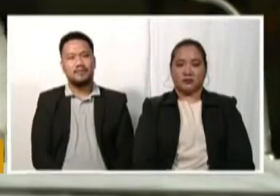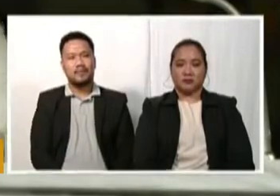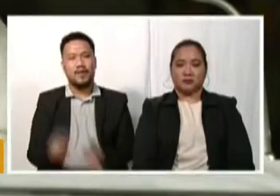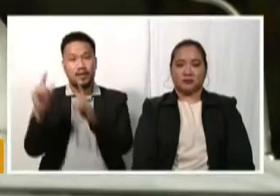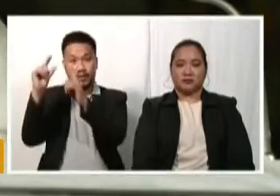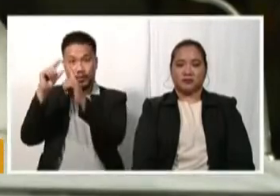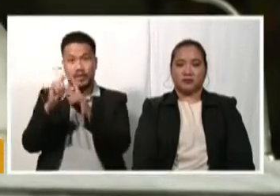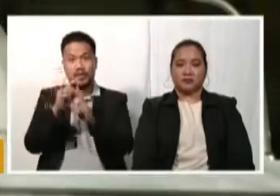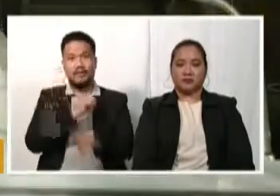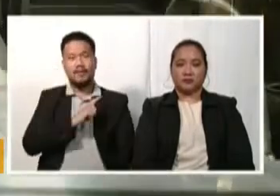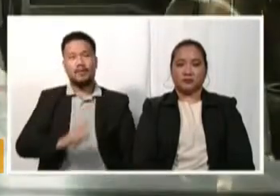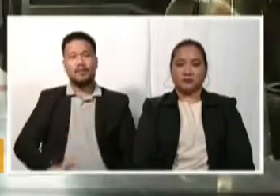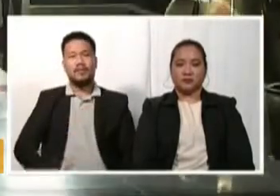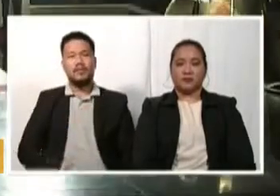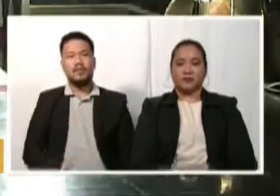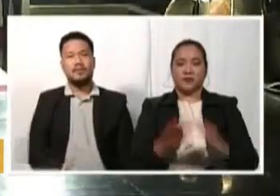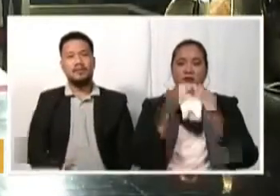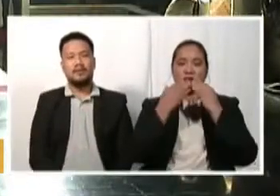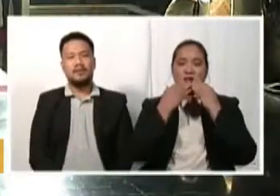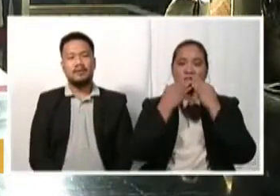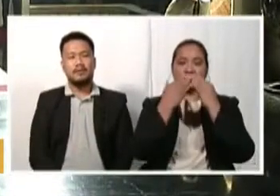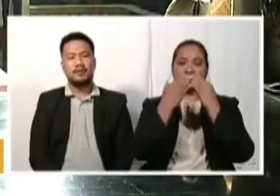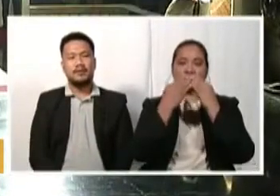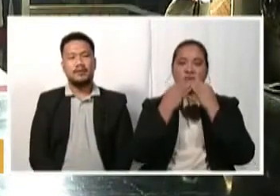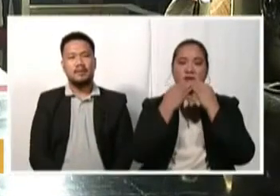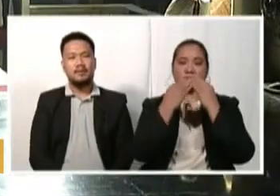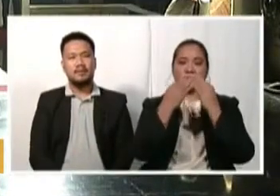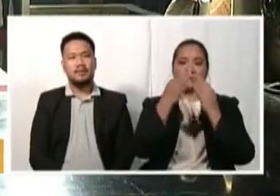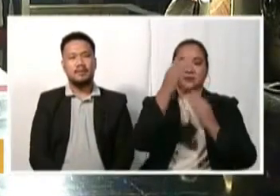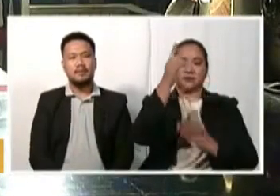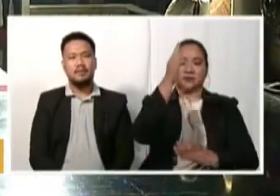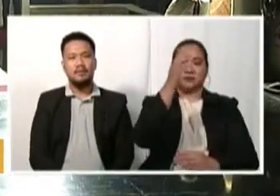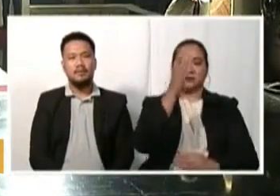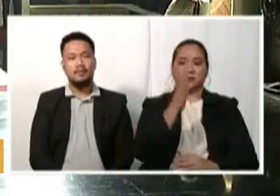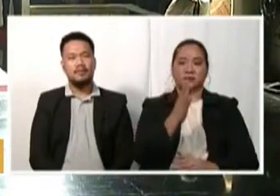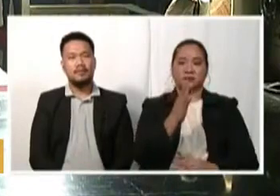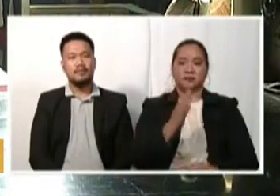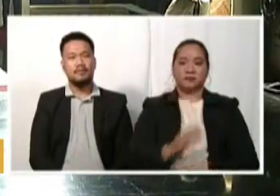The word of the Lord. Thanks be to God.